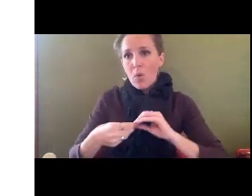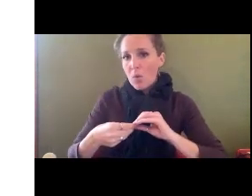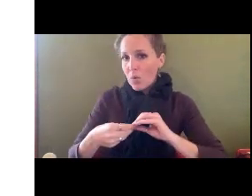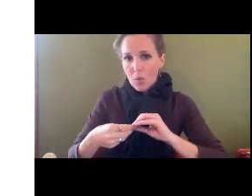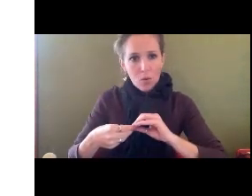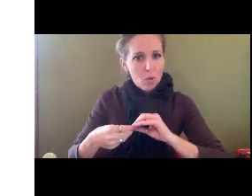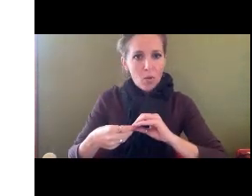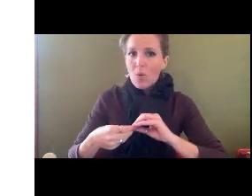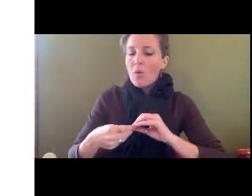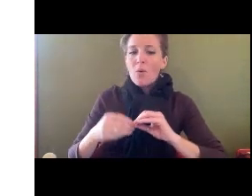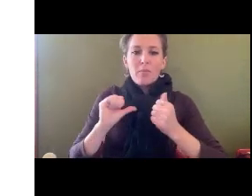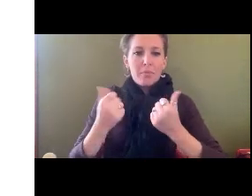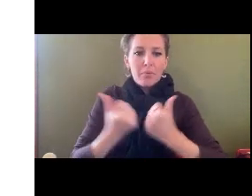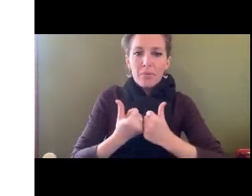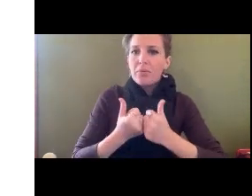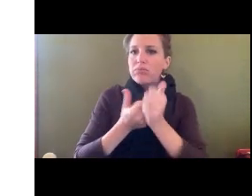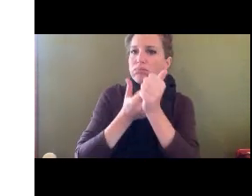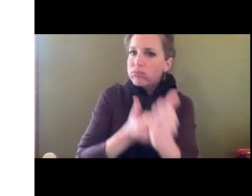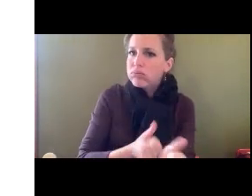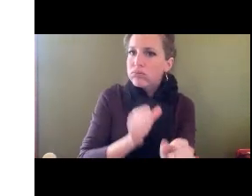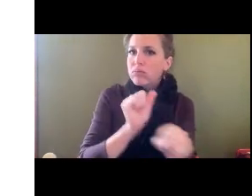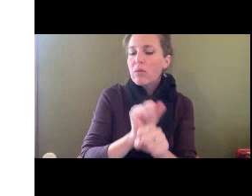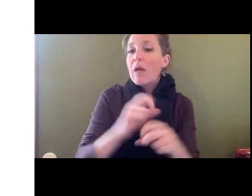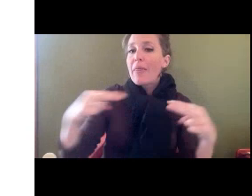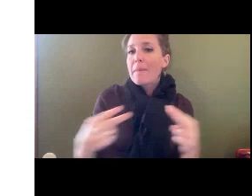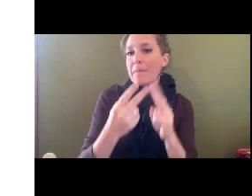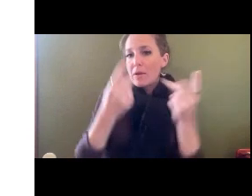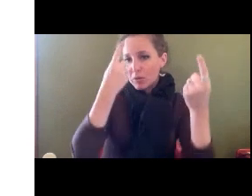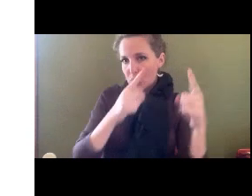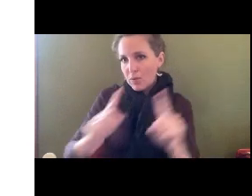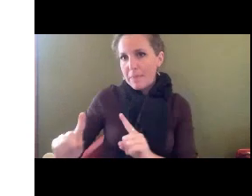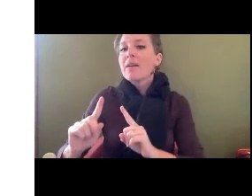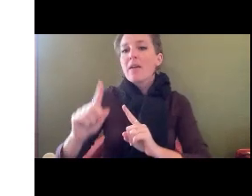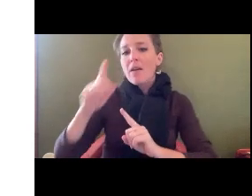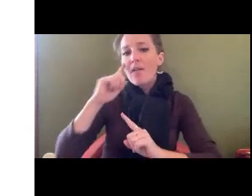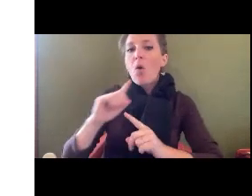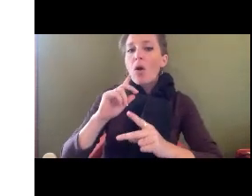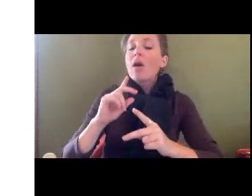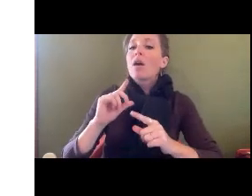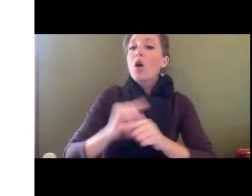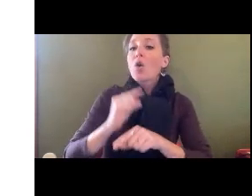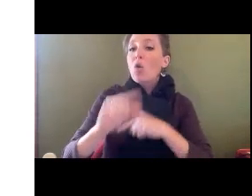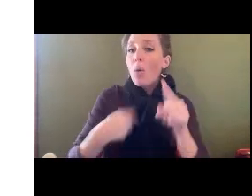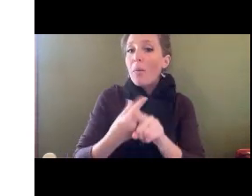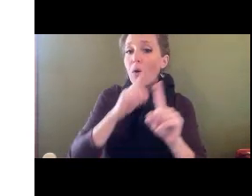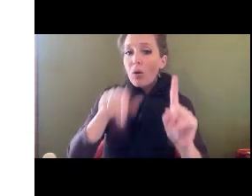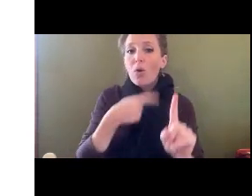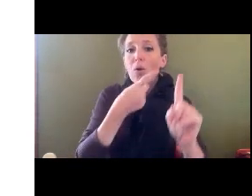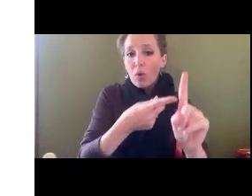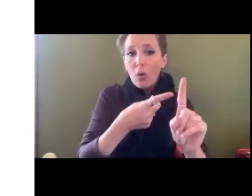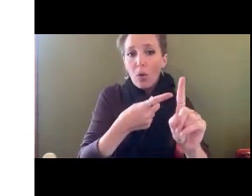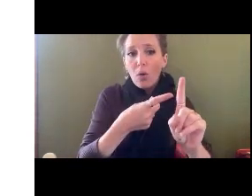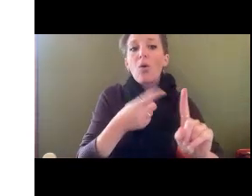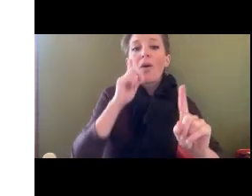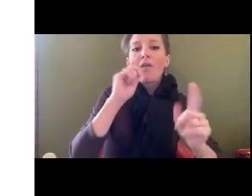work on the Paris Agreement's global goal on adaptation, or GGA, to enhance